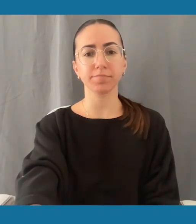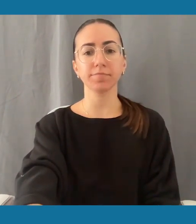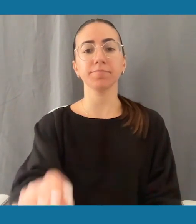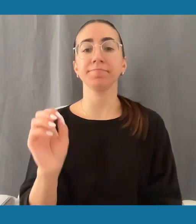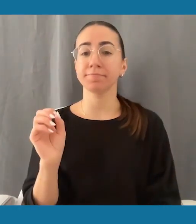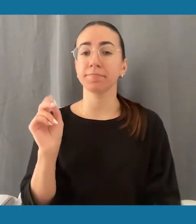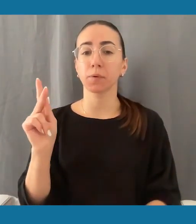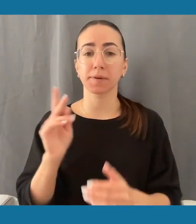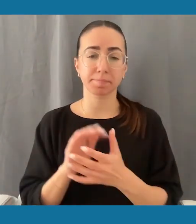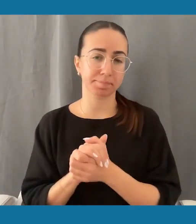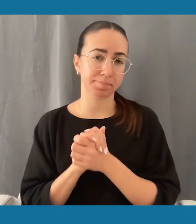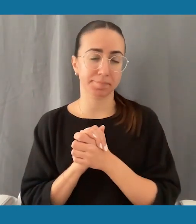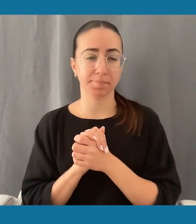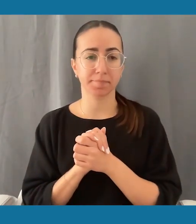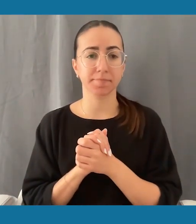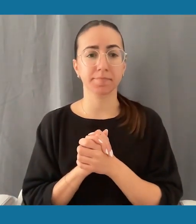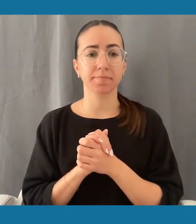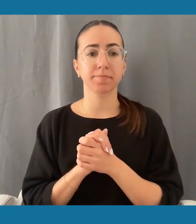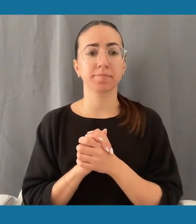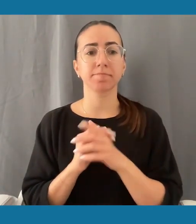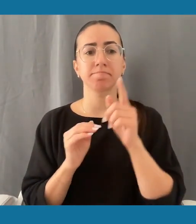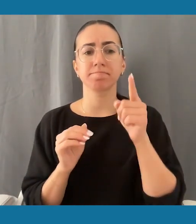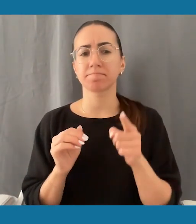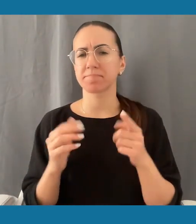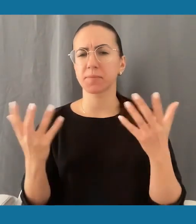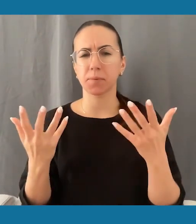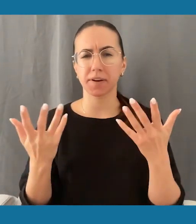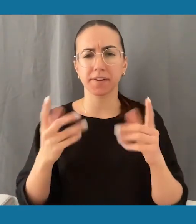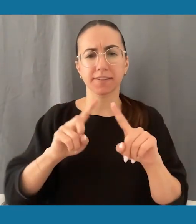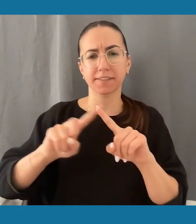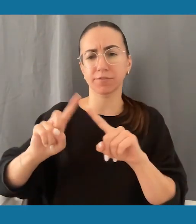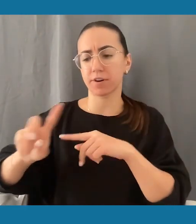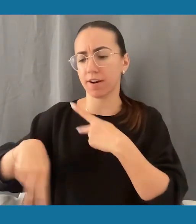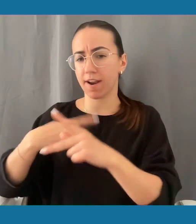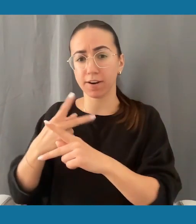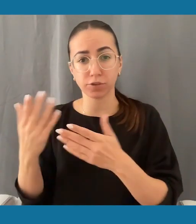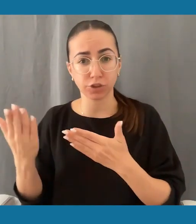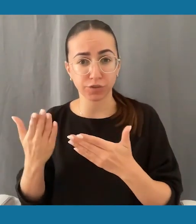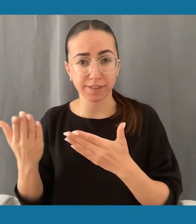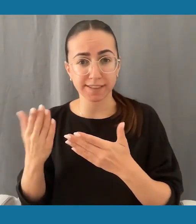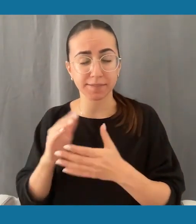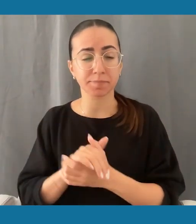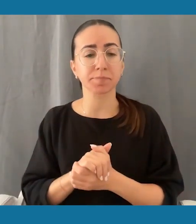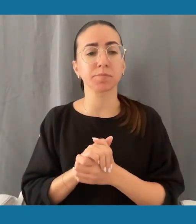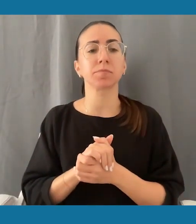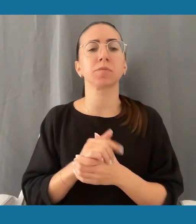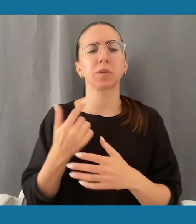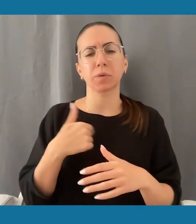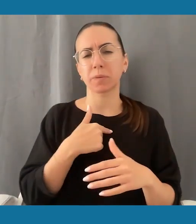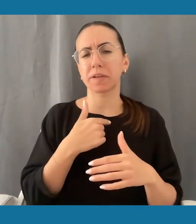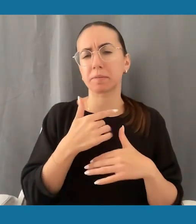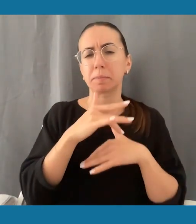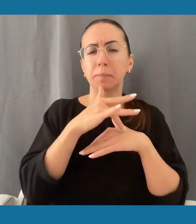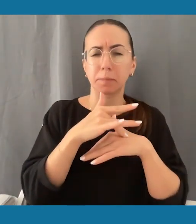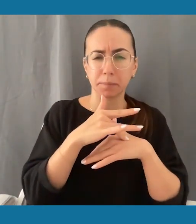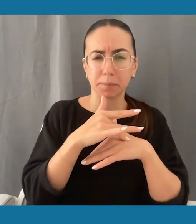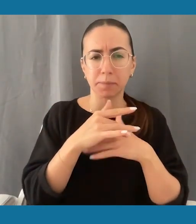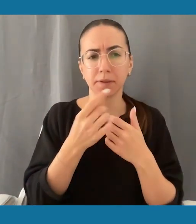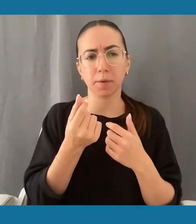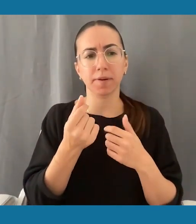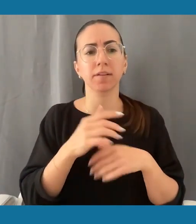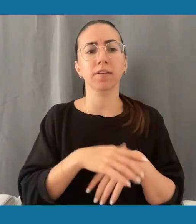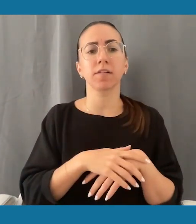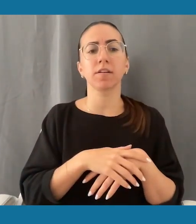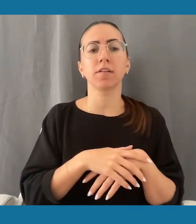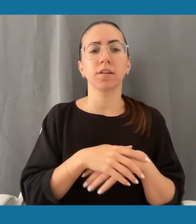Okay, so what are the different kinds of services? We've touched on a little bit by talking about